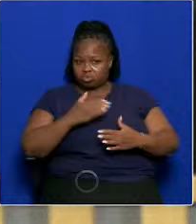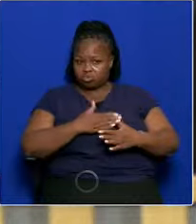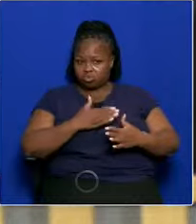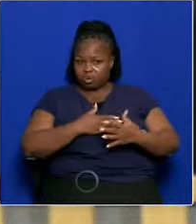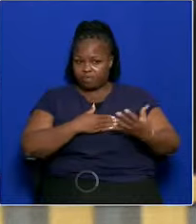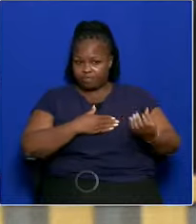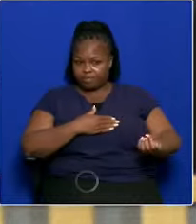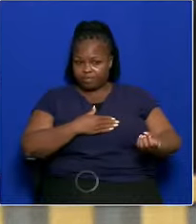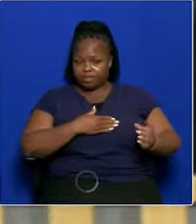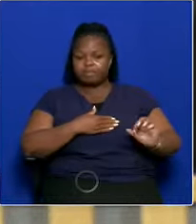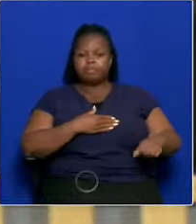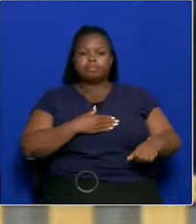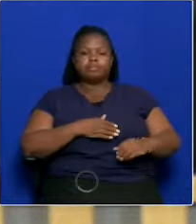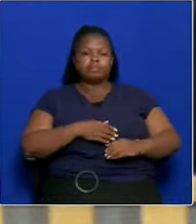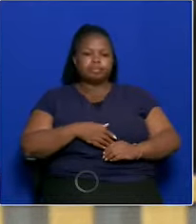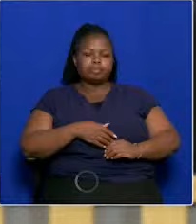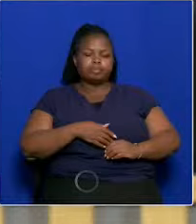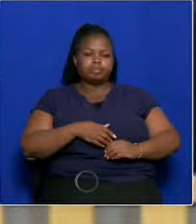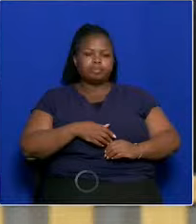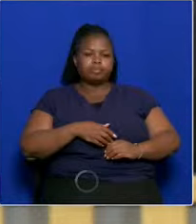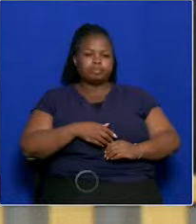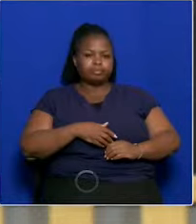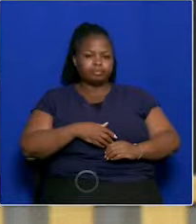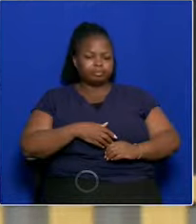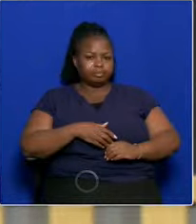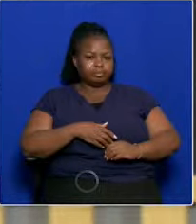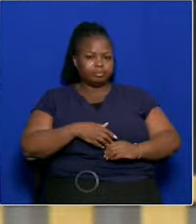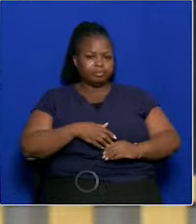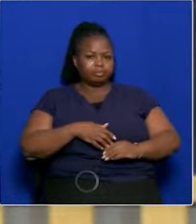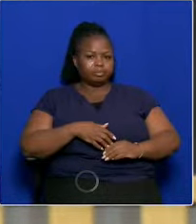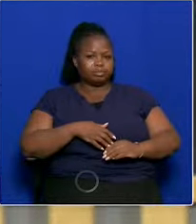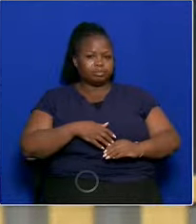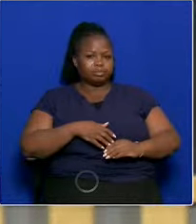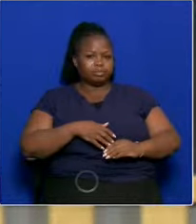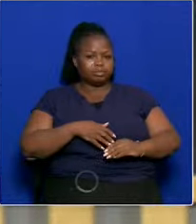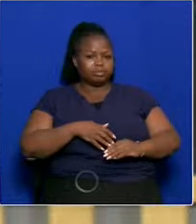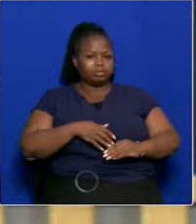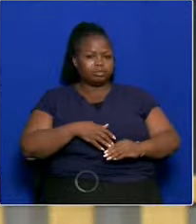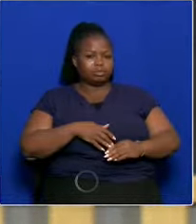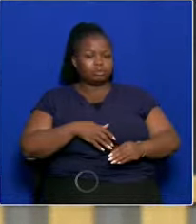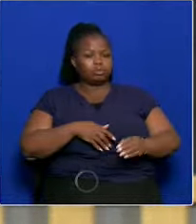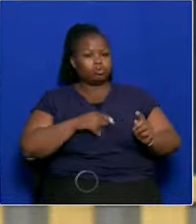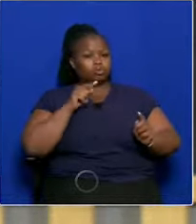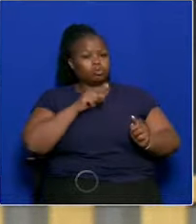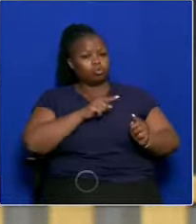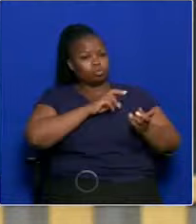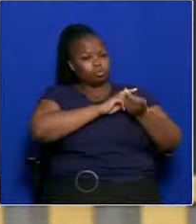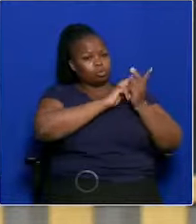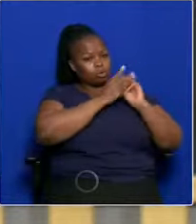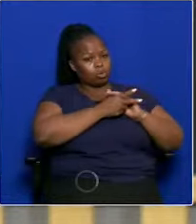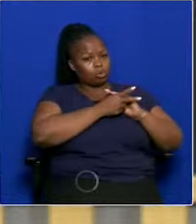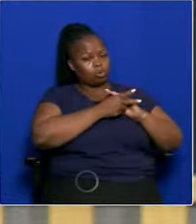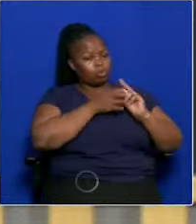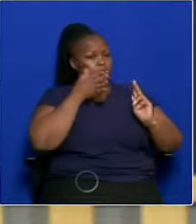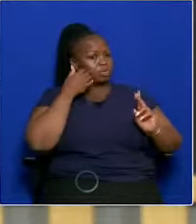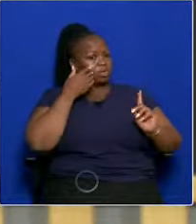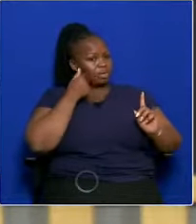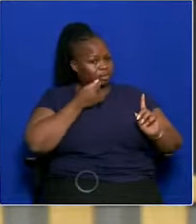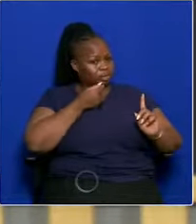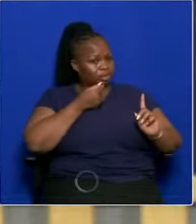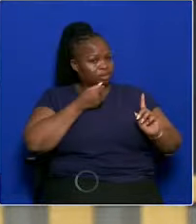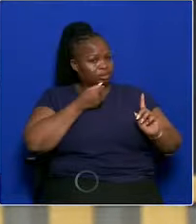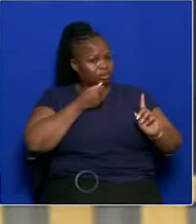right. So you are the one that takes a loan with Mr. Matlala when your son, you have an adult son